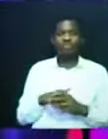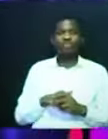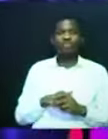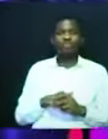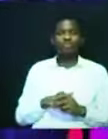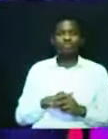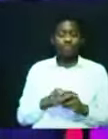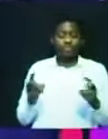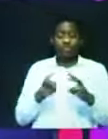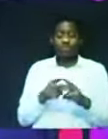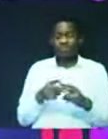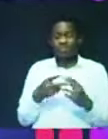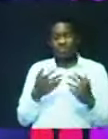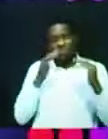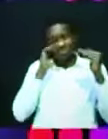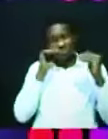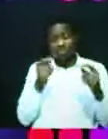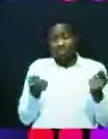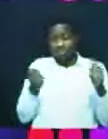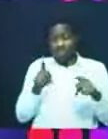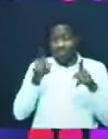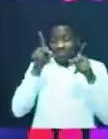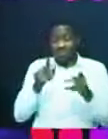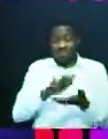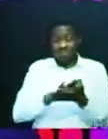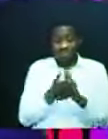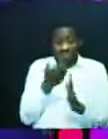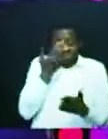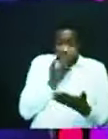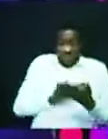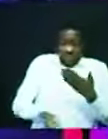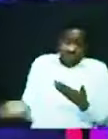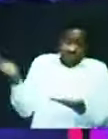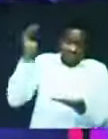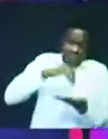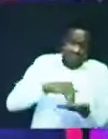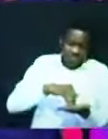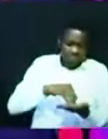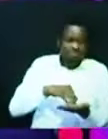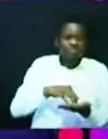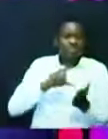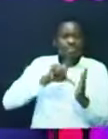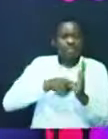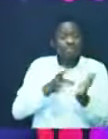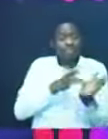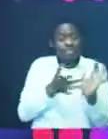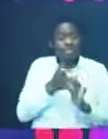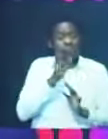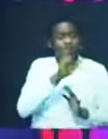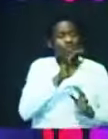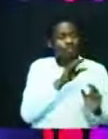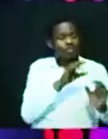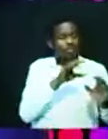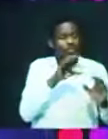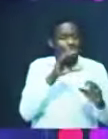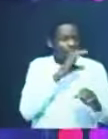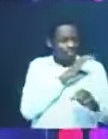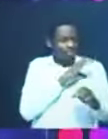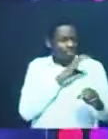again, the character of Christ should be found in us. After all, we say that we are children of God, but who do you look